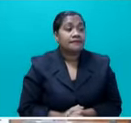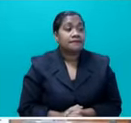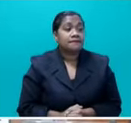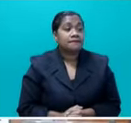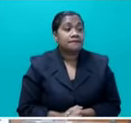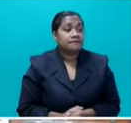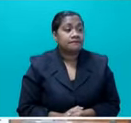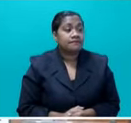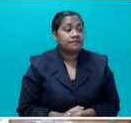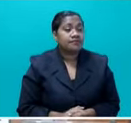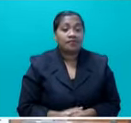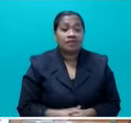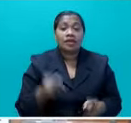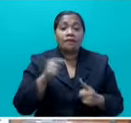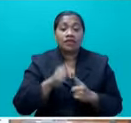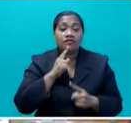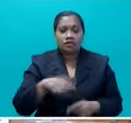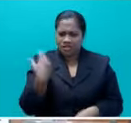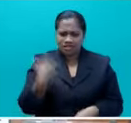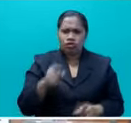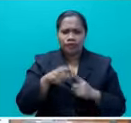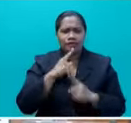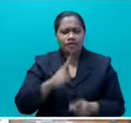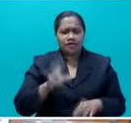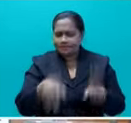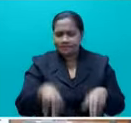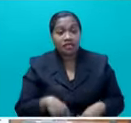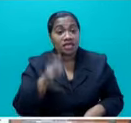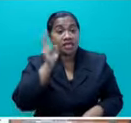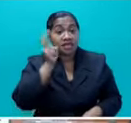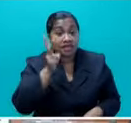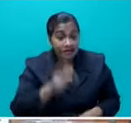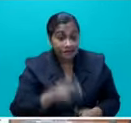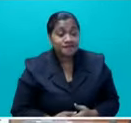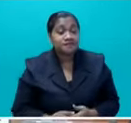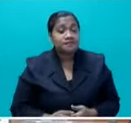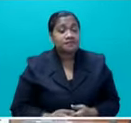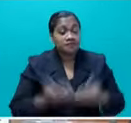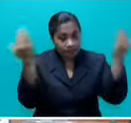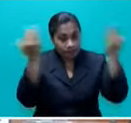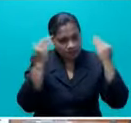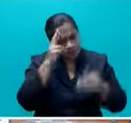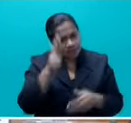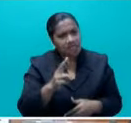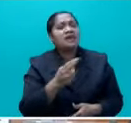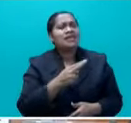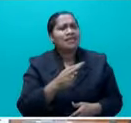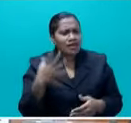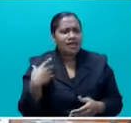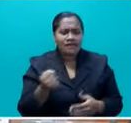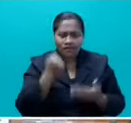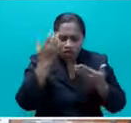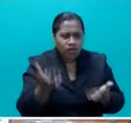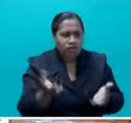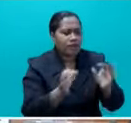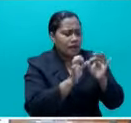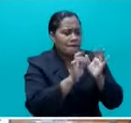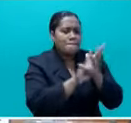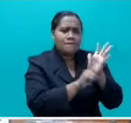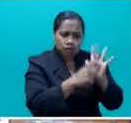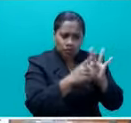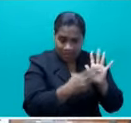There's no point of order. Mr. Speaker, sir, again, Mr. Speaker, sir, then you have Honorable Bulanotha